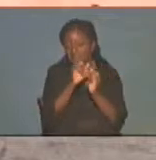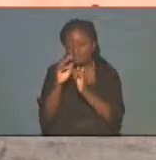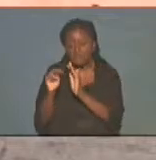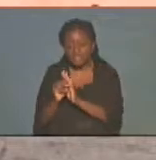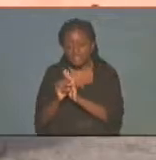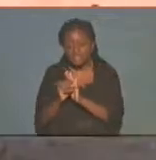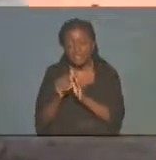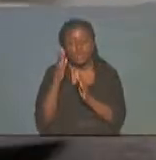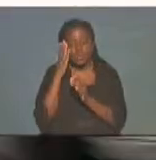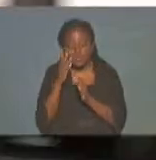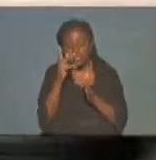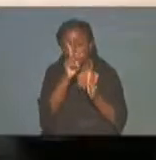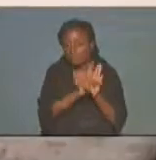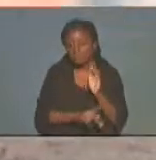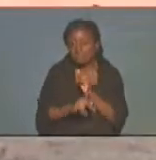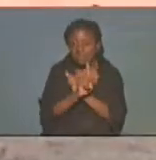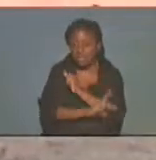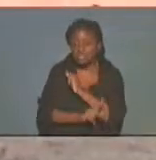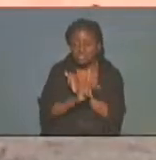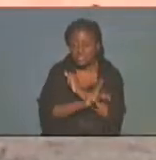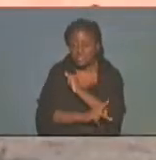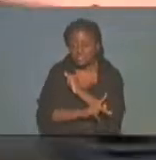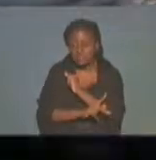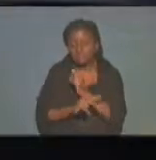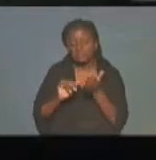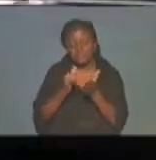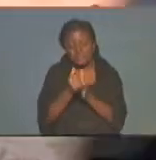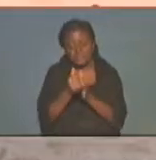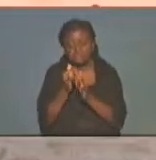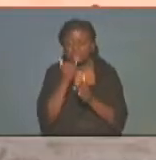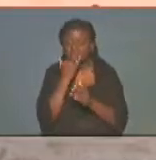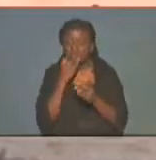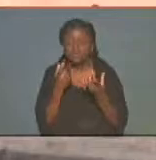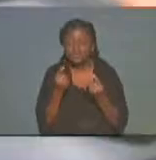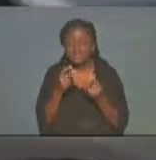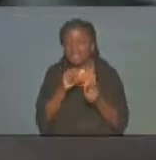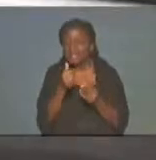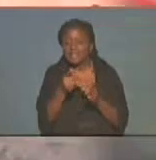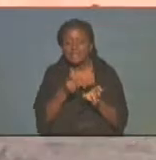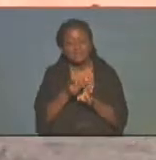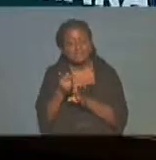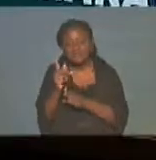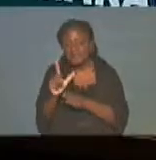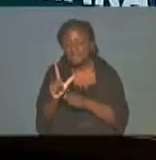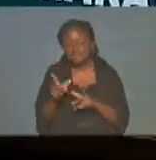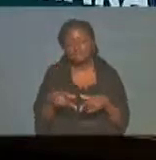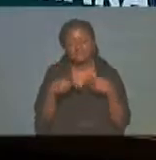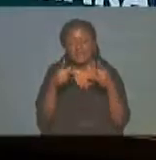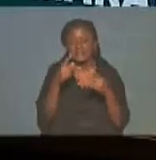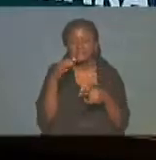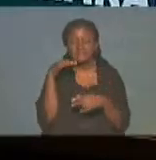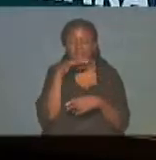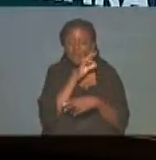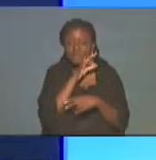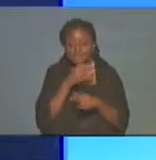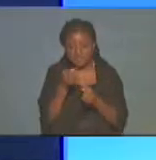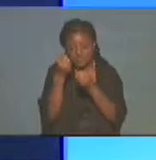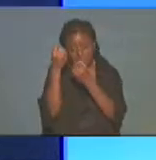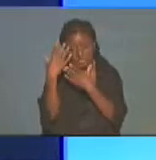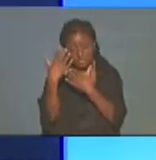prosecute such offense. To any professional providing false information to the Department of Immigration, I warn you to